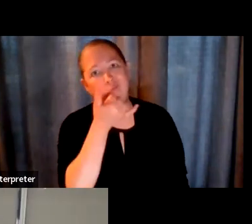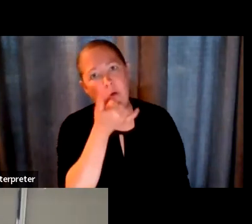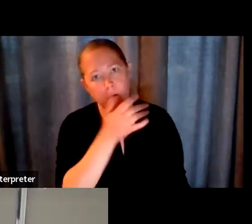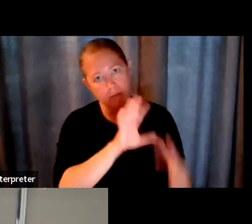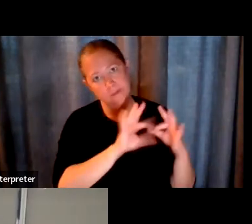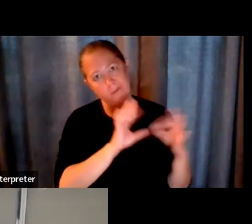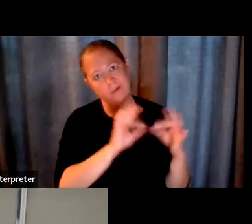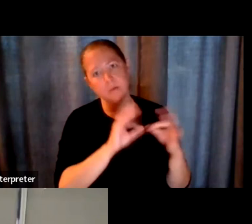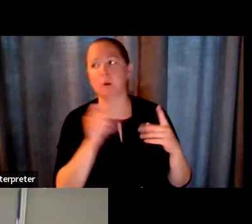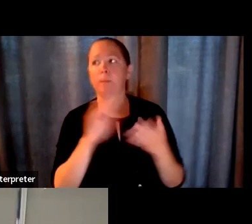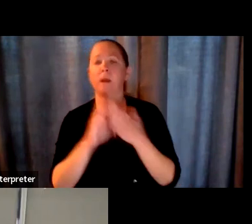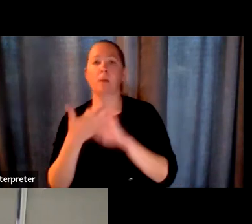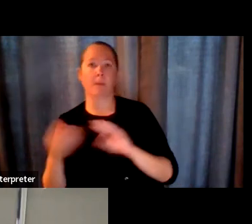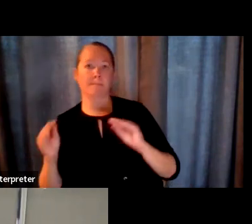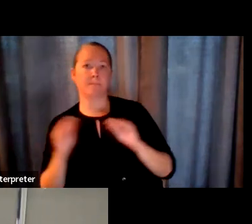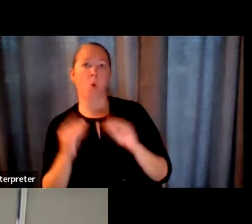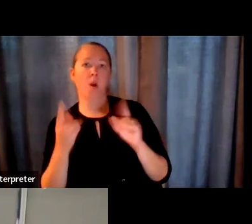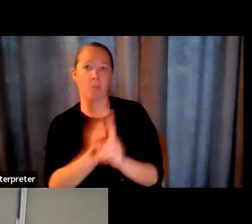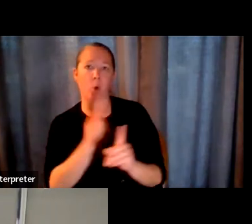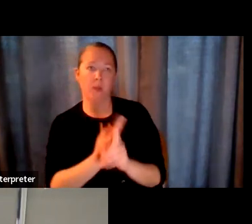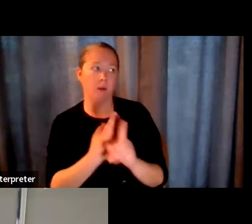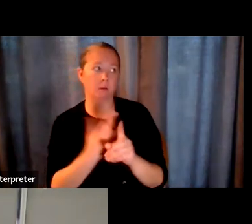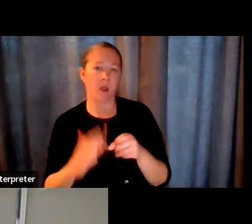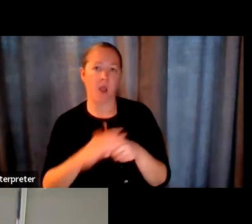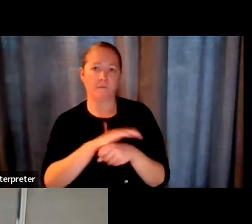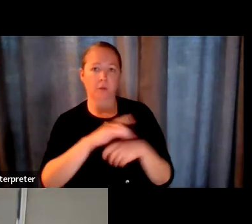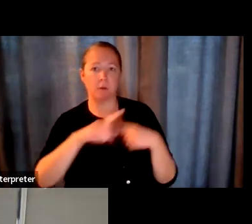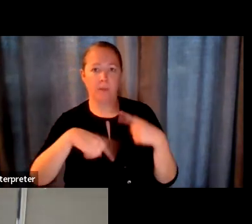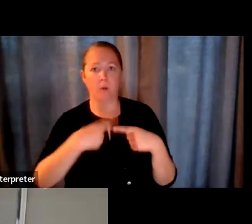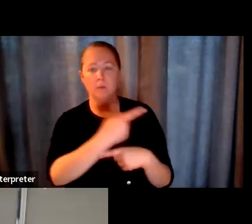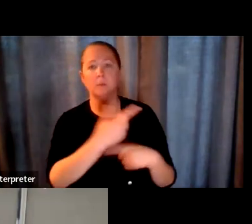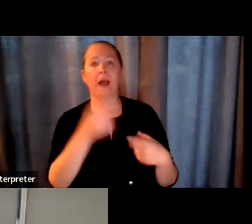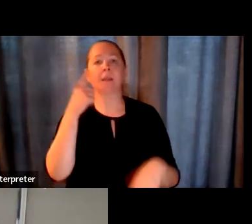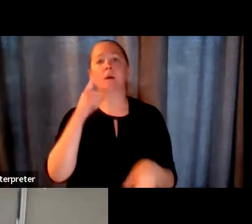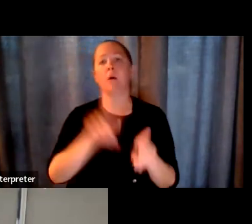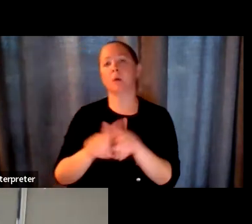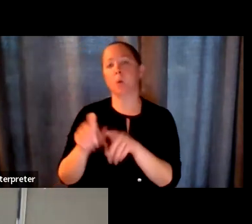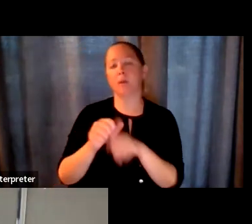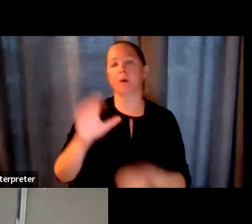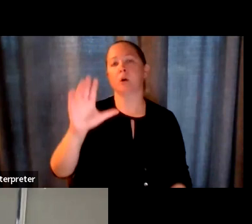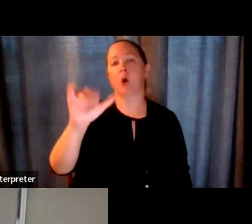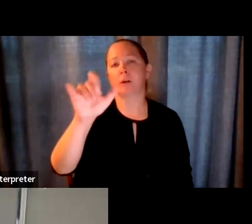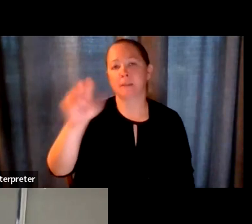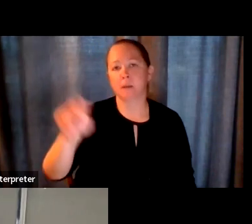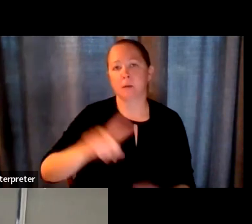accurate coverage of this. And I think what we saw also with Carson, with Dobbs, with